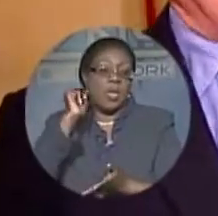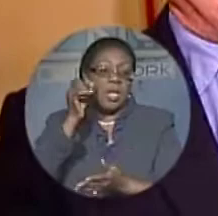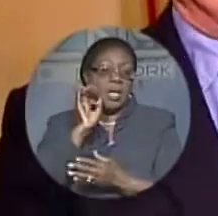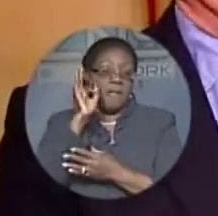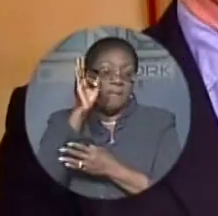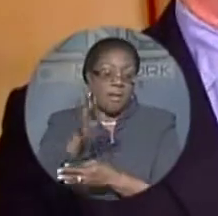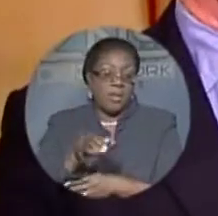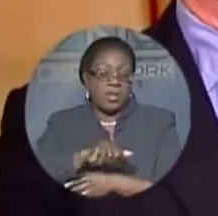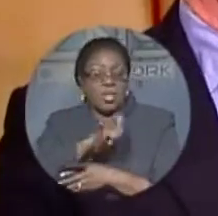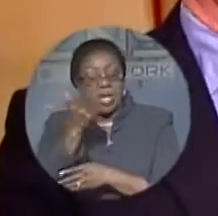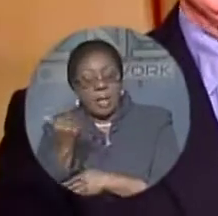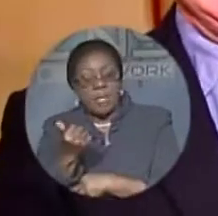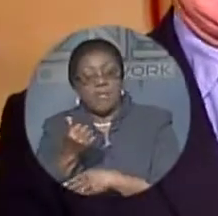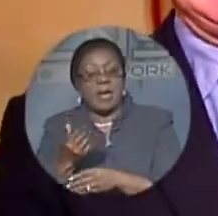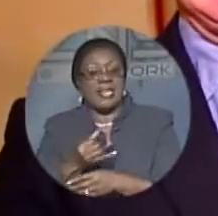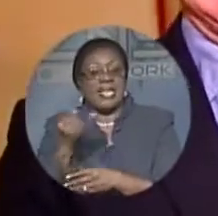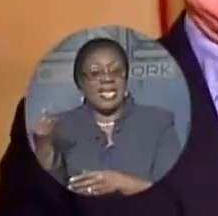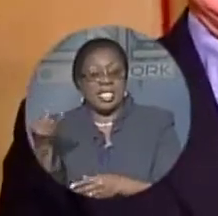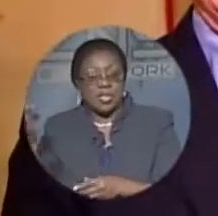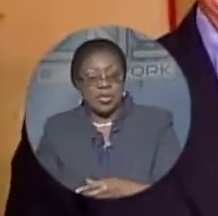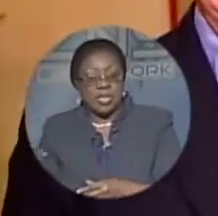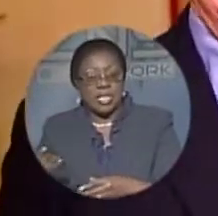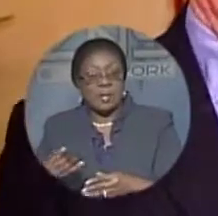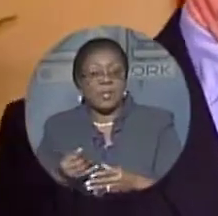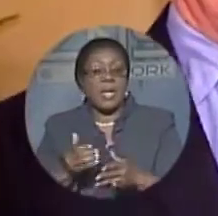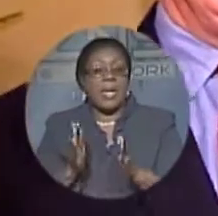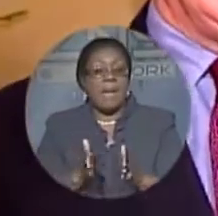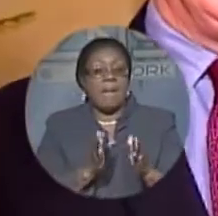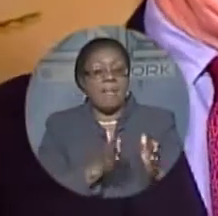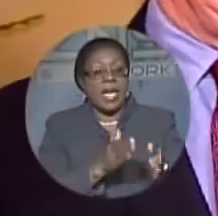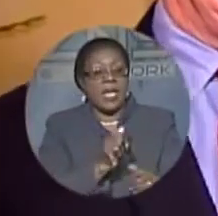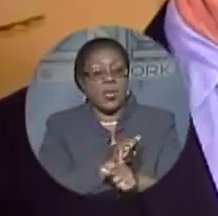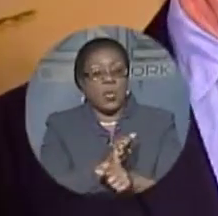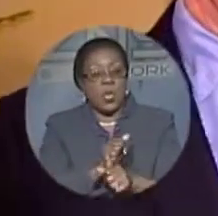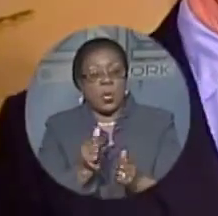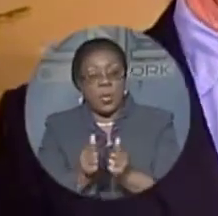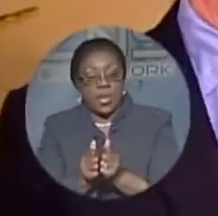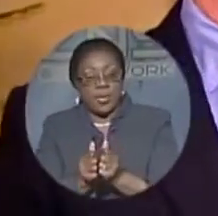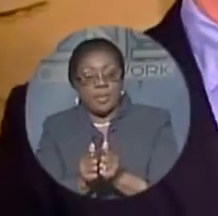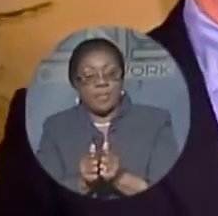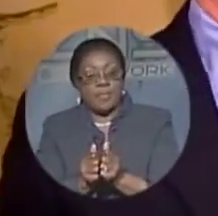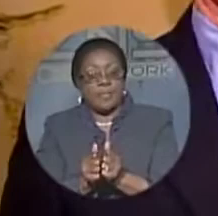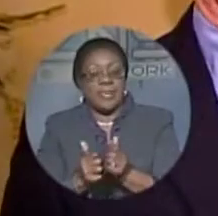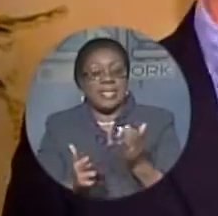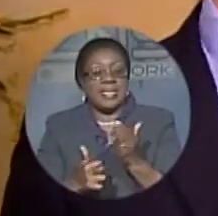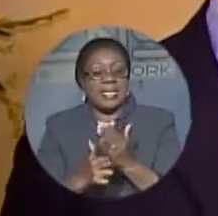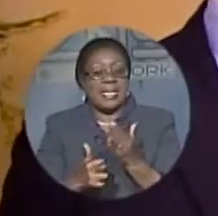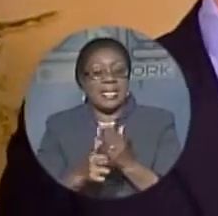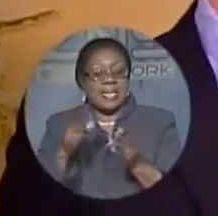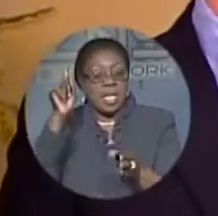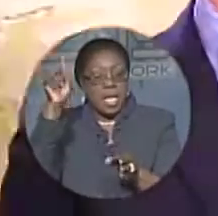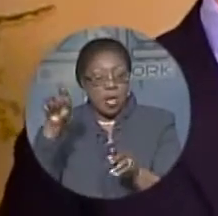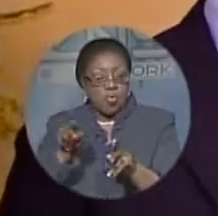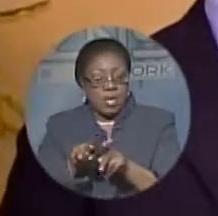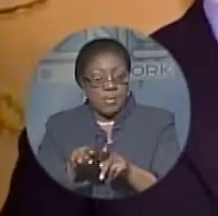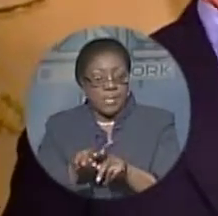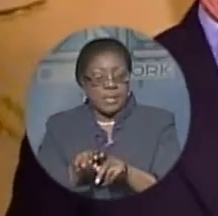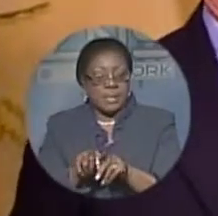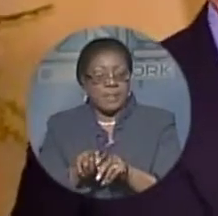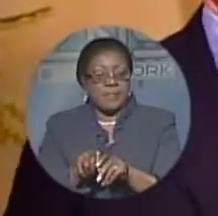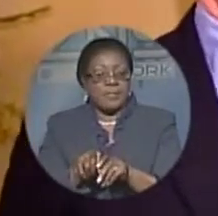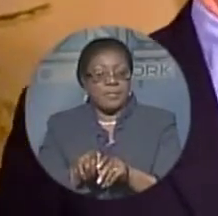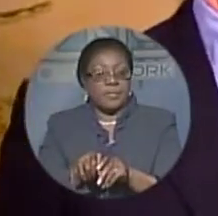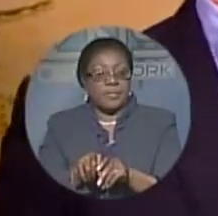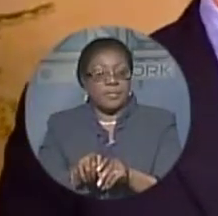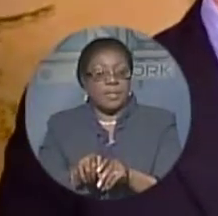a number of other issues that we hope to deal with in terms of not only the technical agreement with regard to the two teachers we have